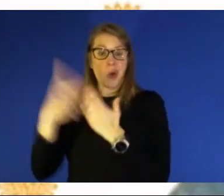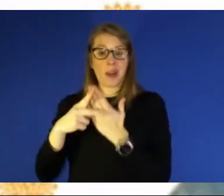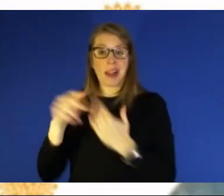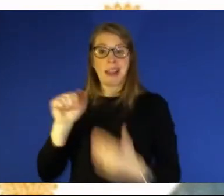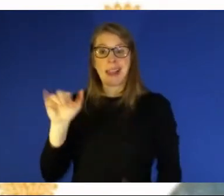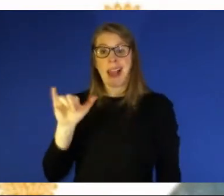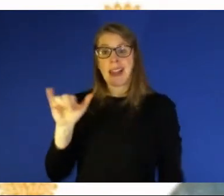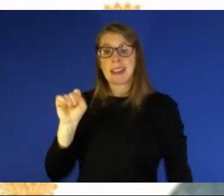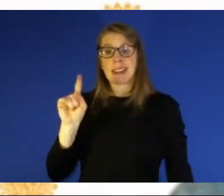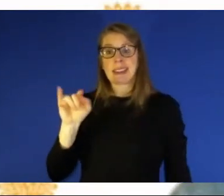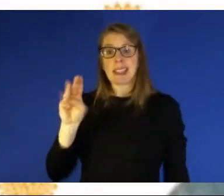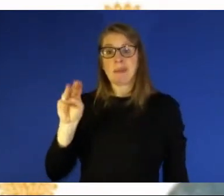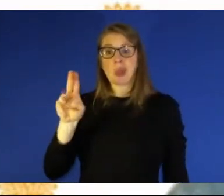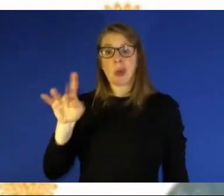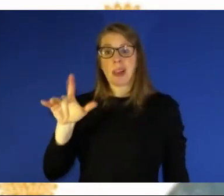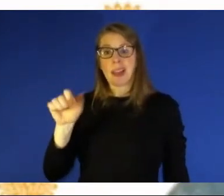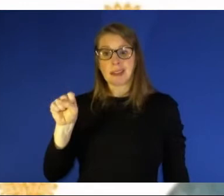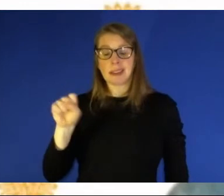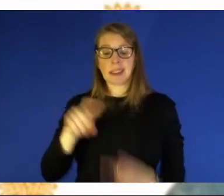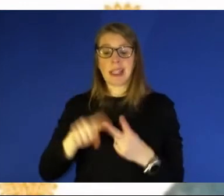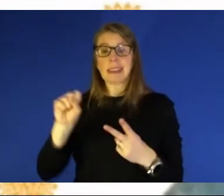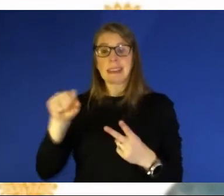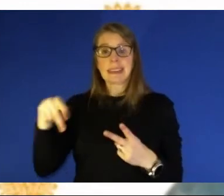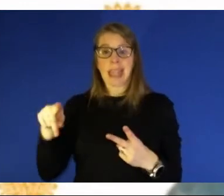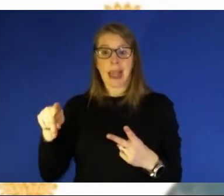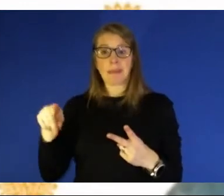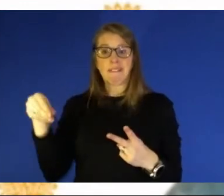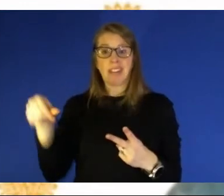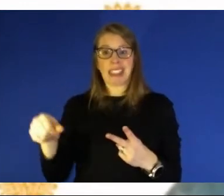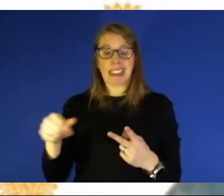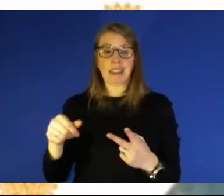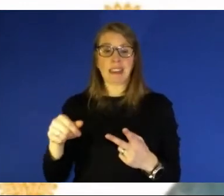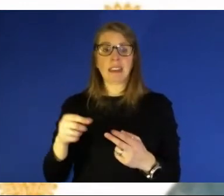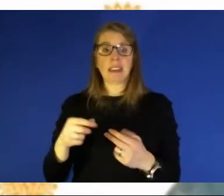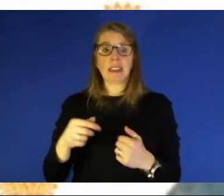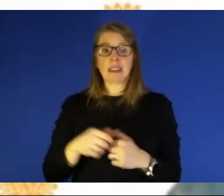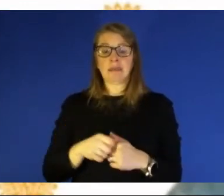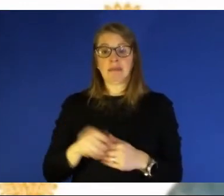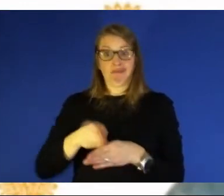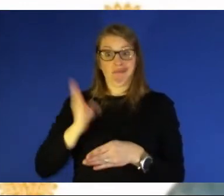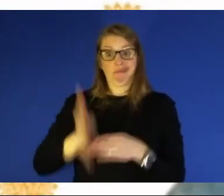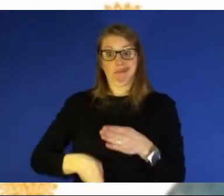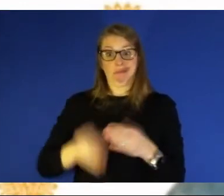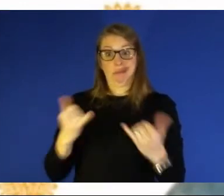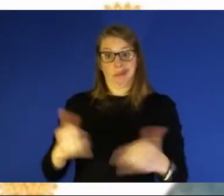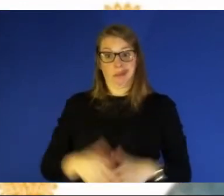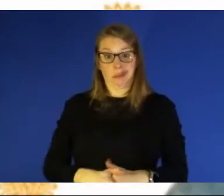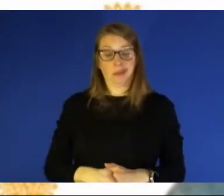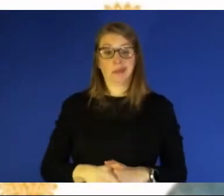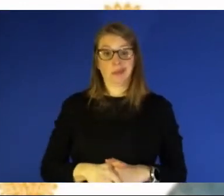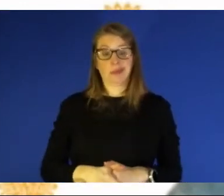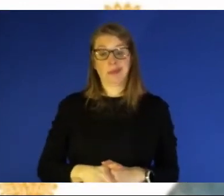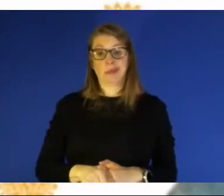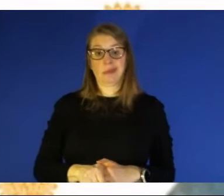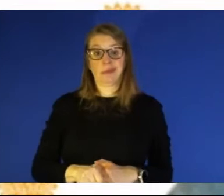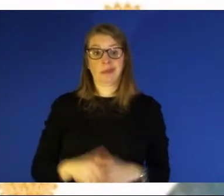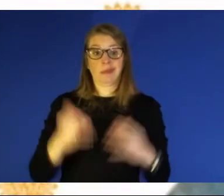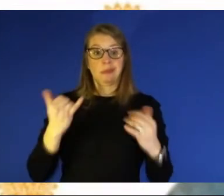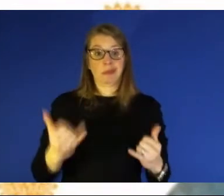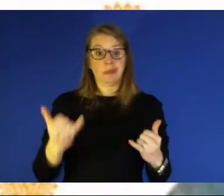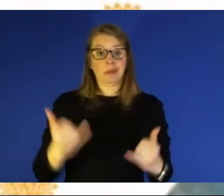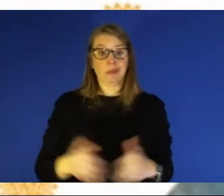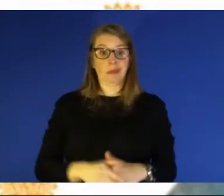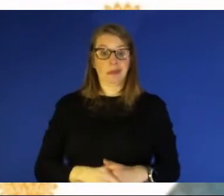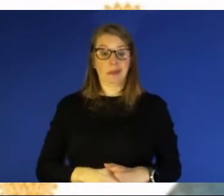and increases in SNAP funding. But all of those have ended at this point. And so now we're looking at that